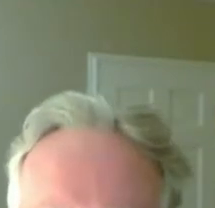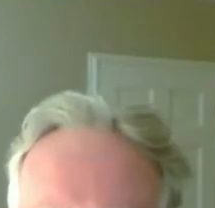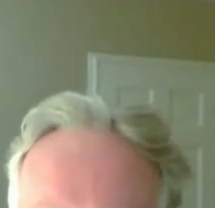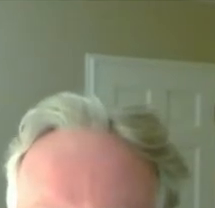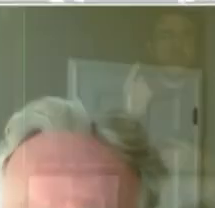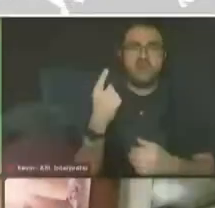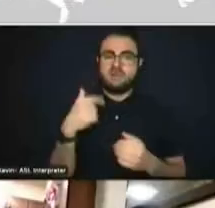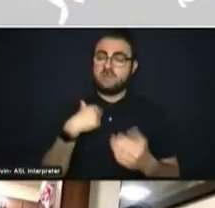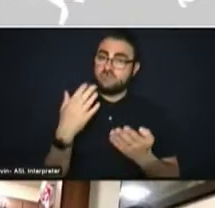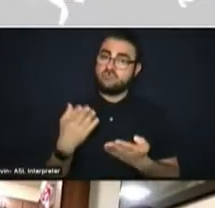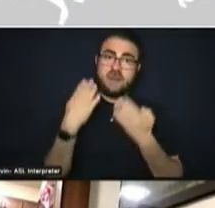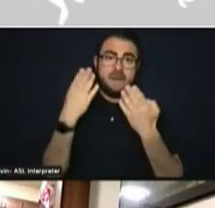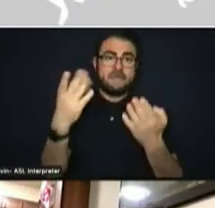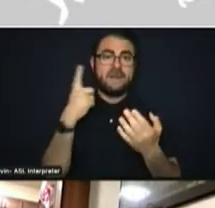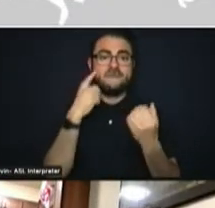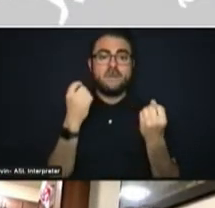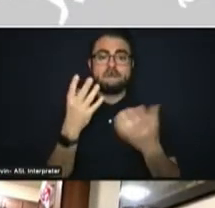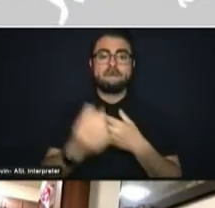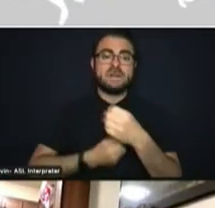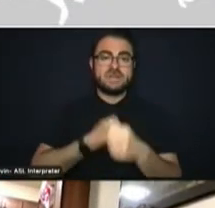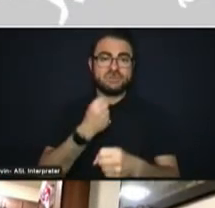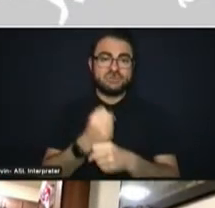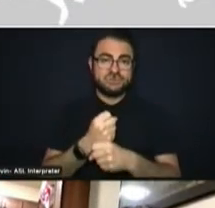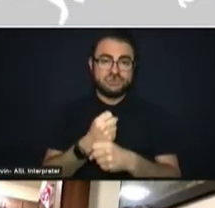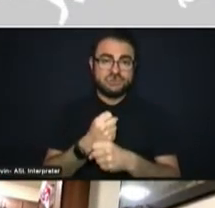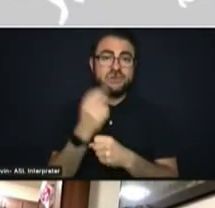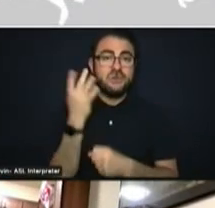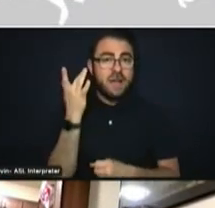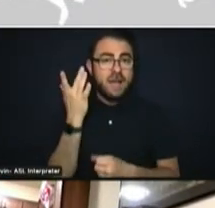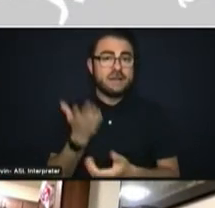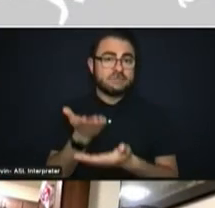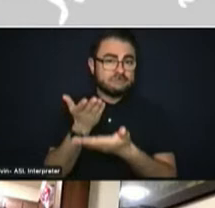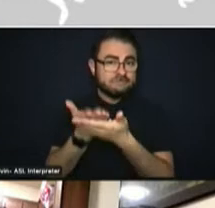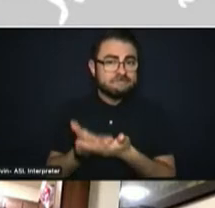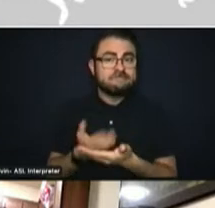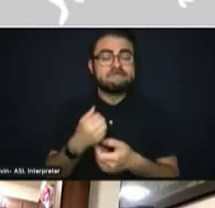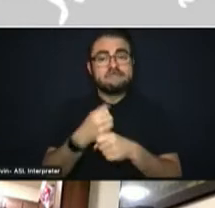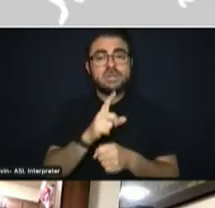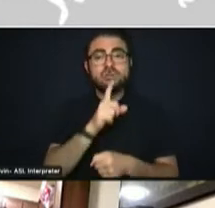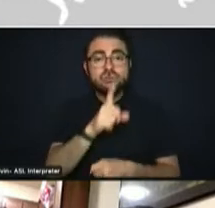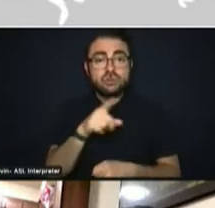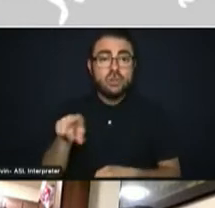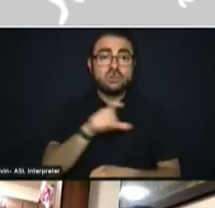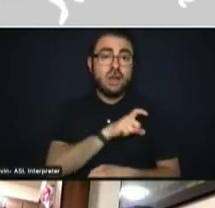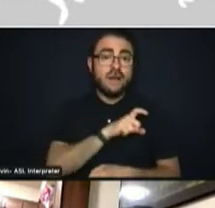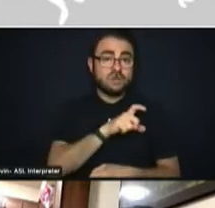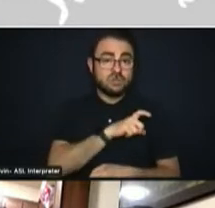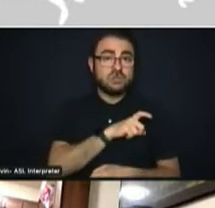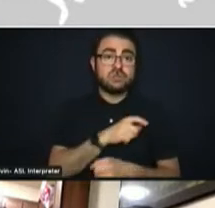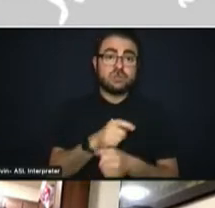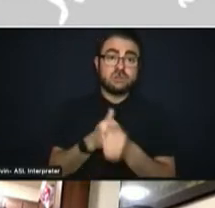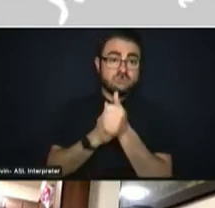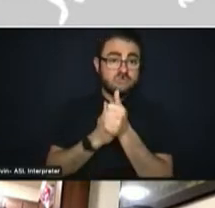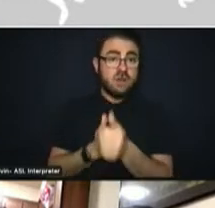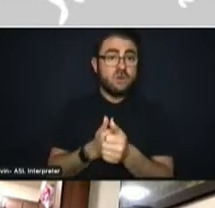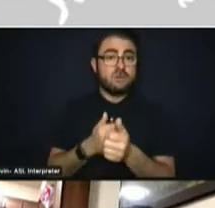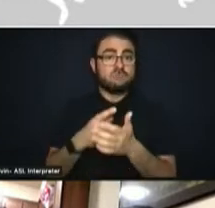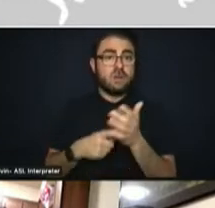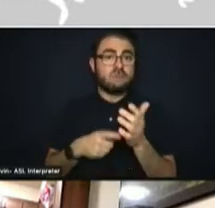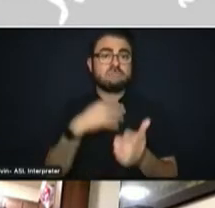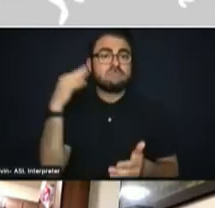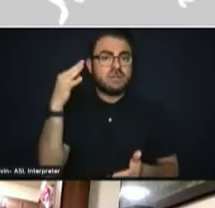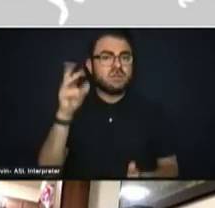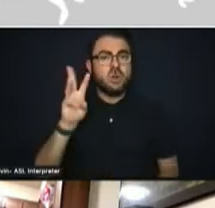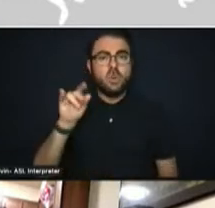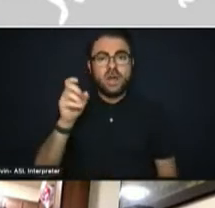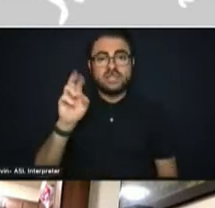years as a way to ensure, you know, that the officers are basically doing what Pastor Weisner called being decent people. And I